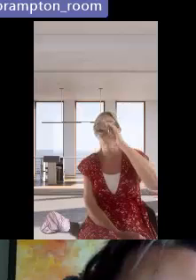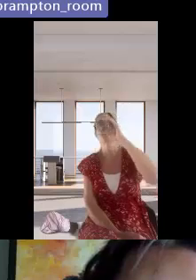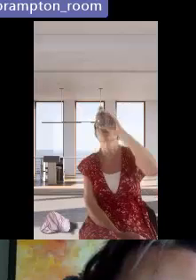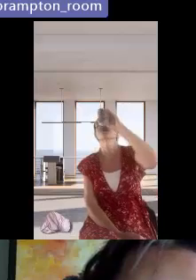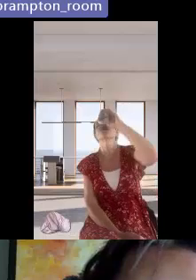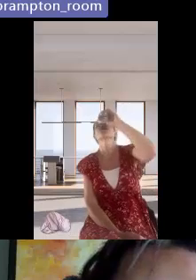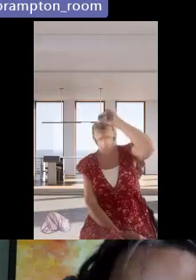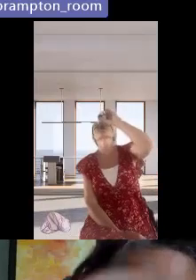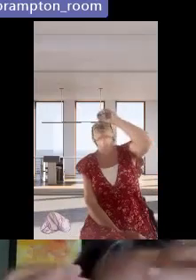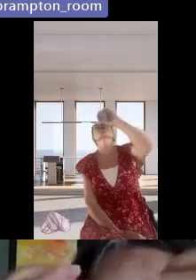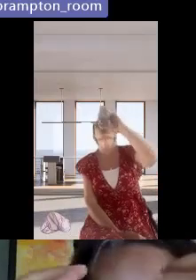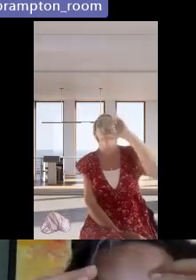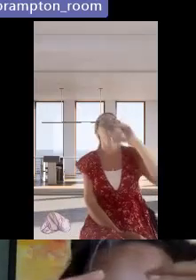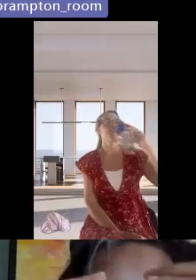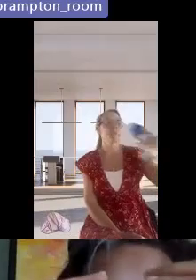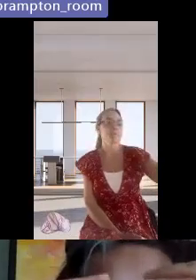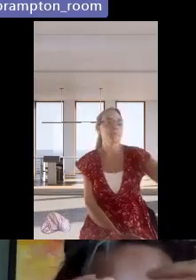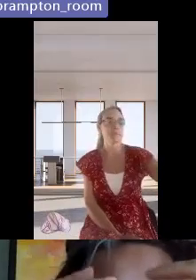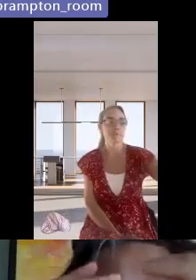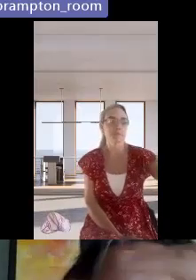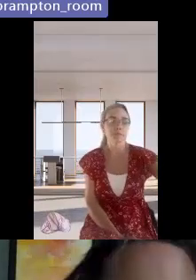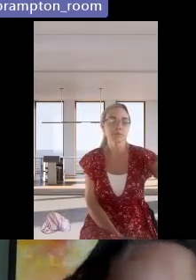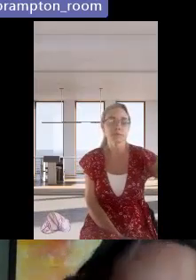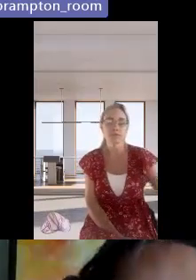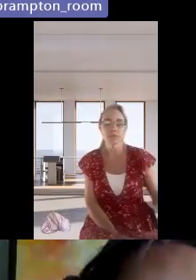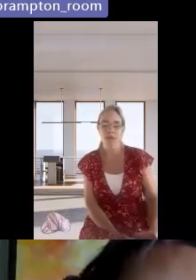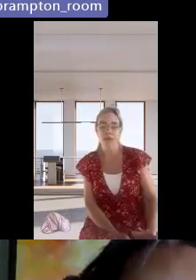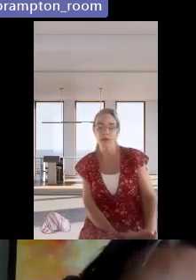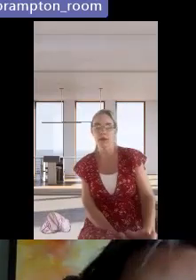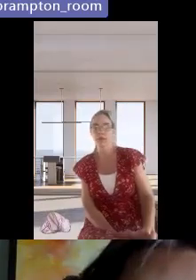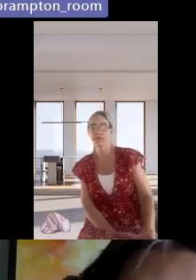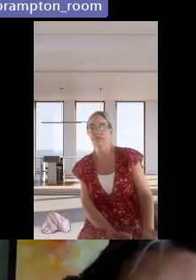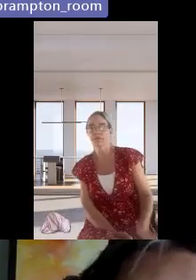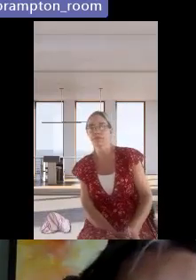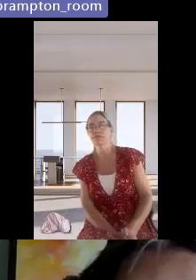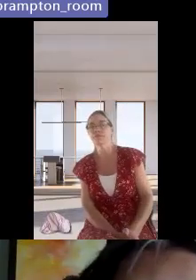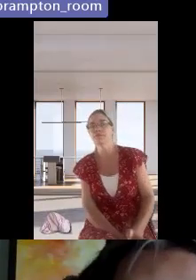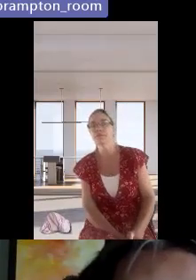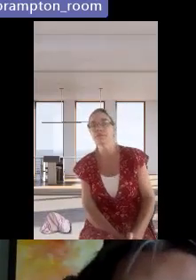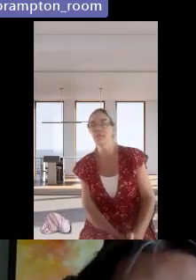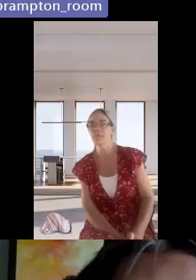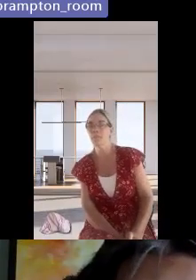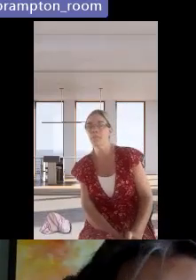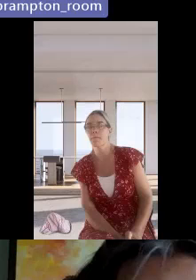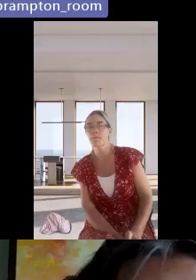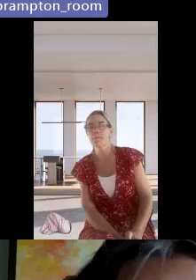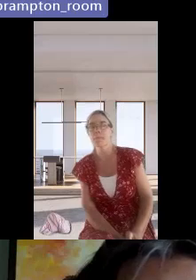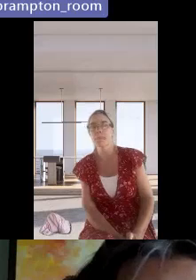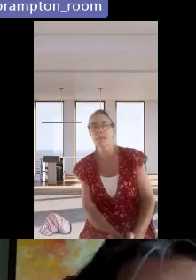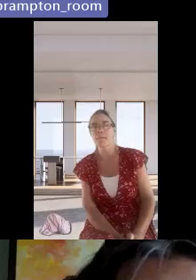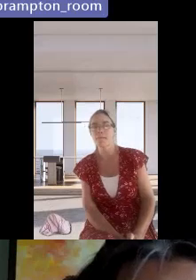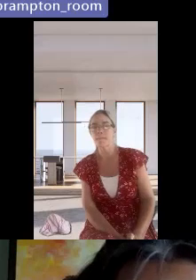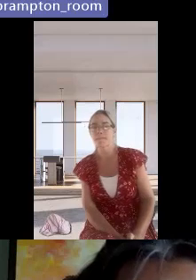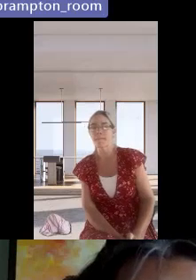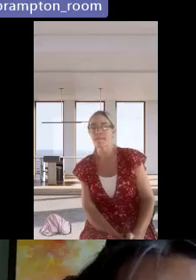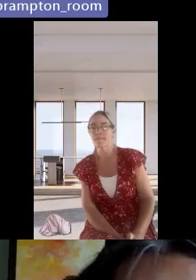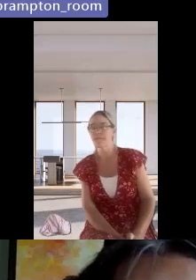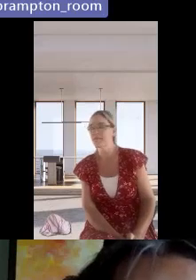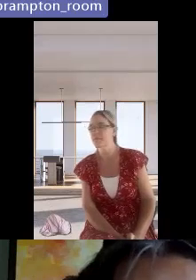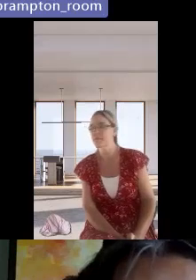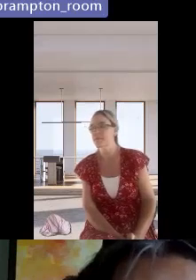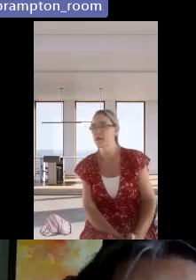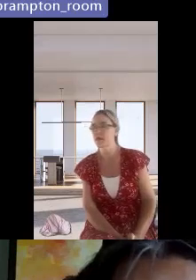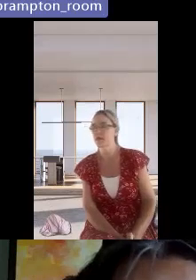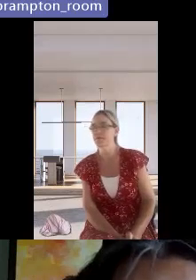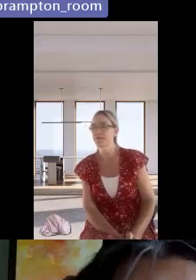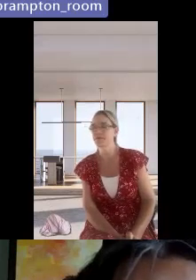program. We also know with the Algoma Lee program, Austin, who is our new Indigenous student trustee, would speak, you know, quite